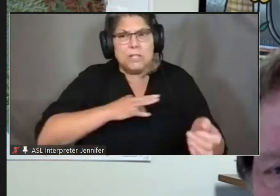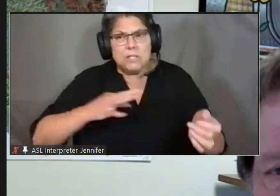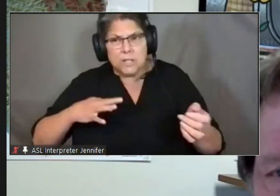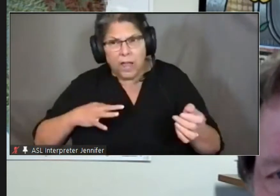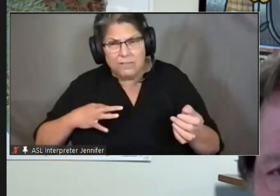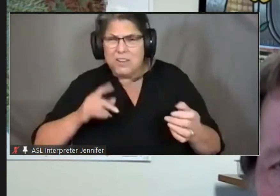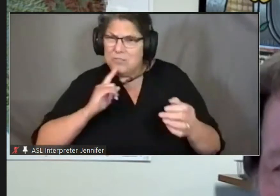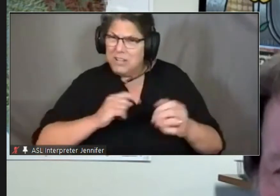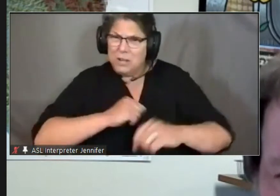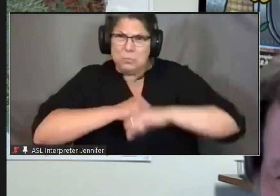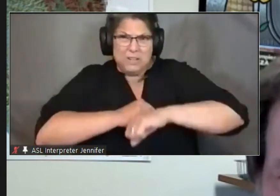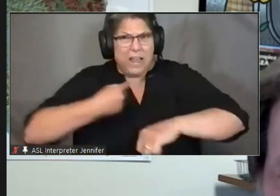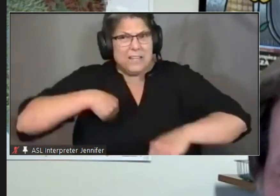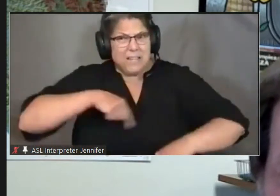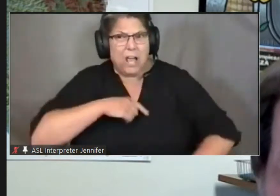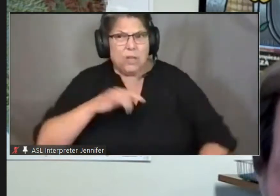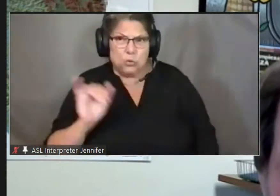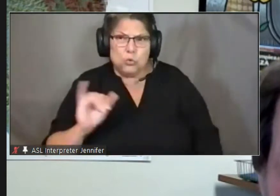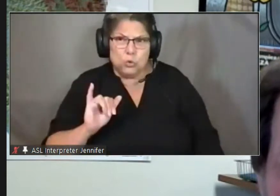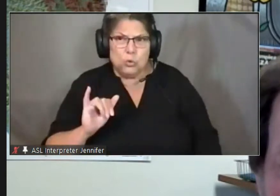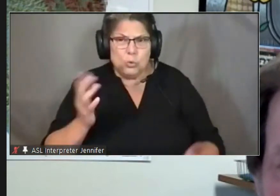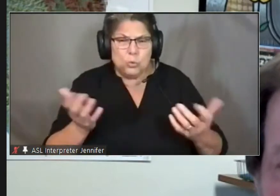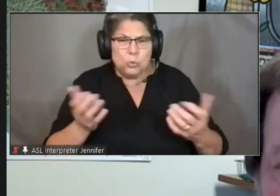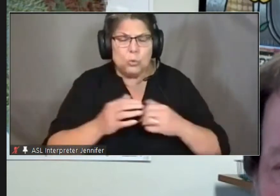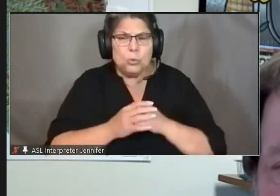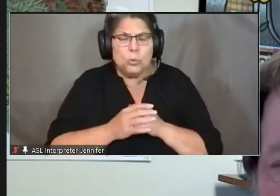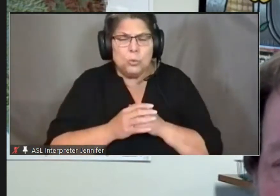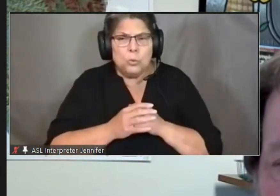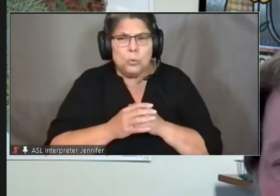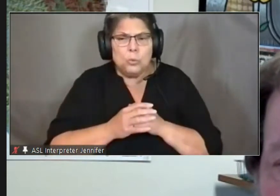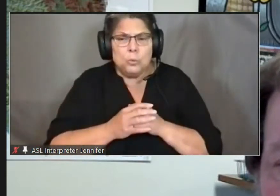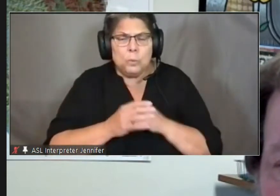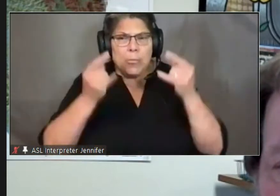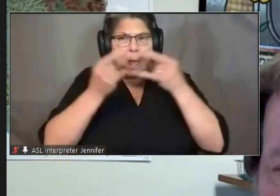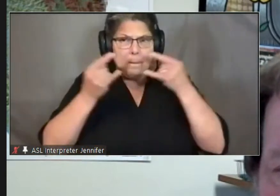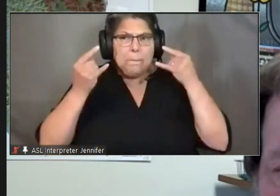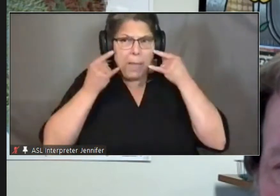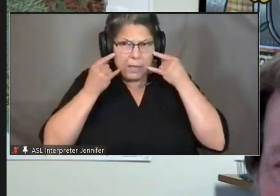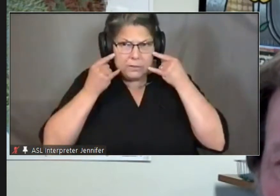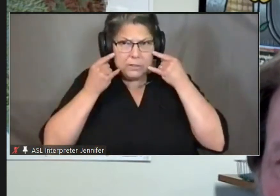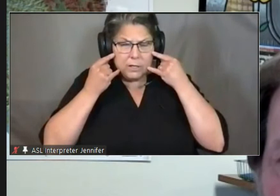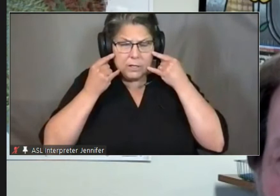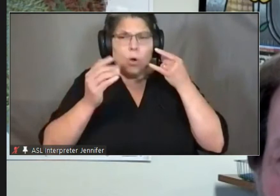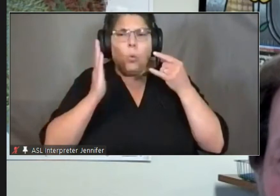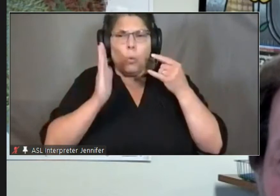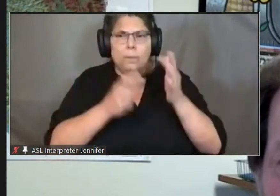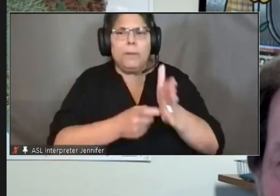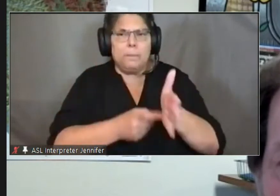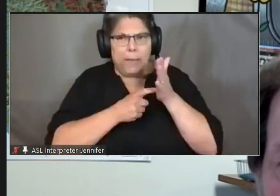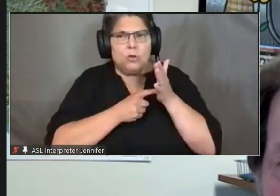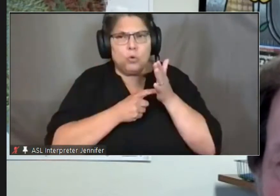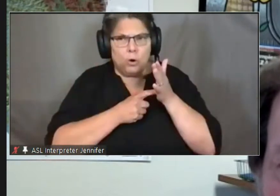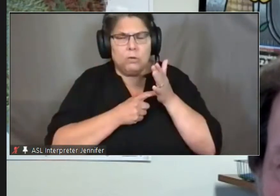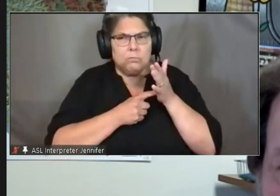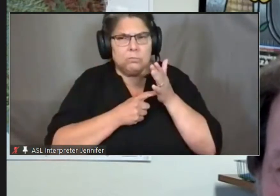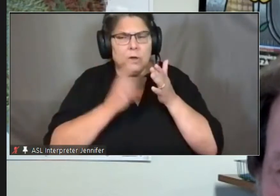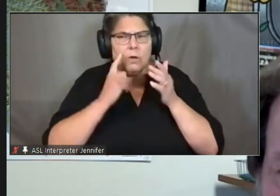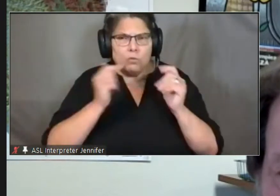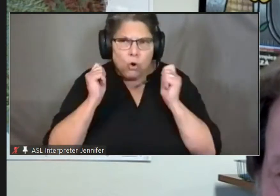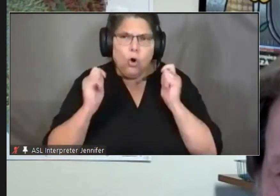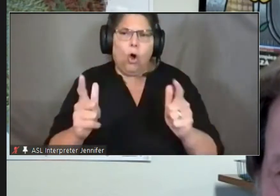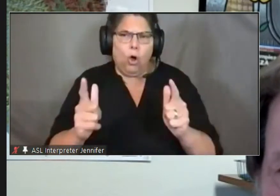protects ourselves, all of us. So masking will be mandatory for all in